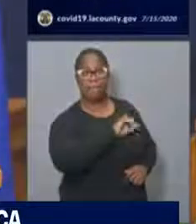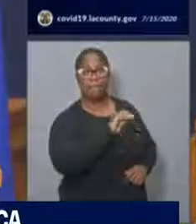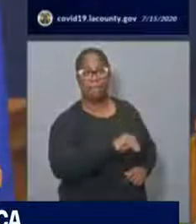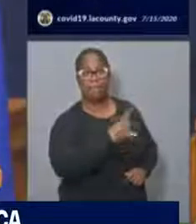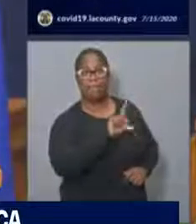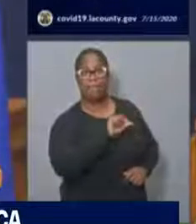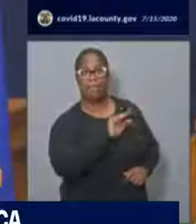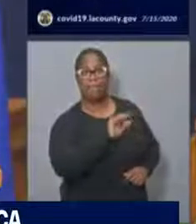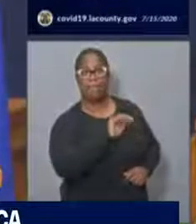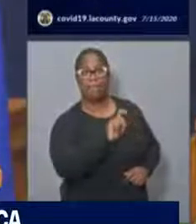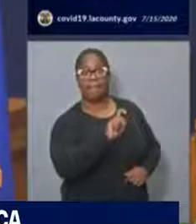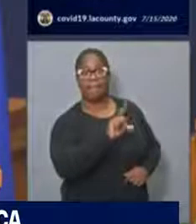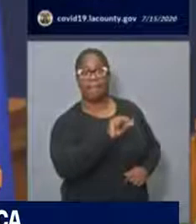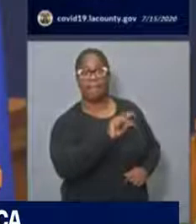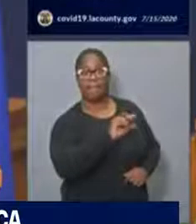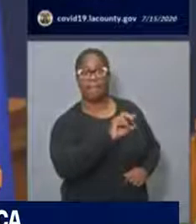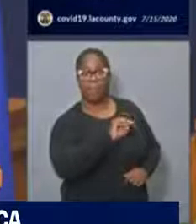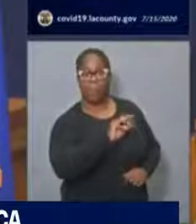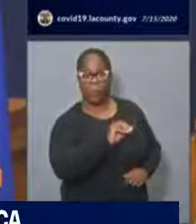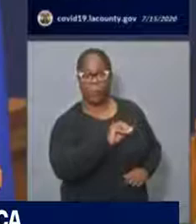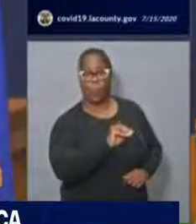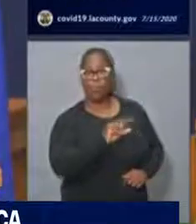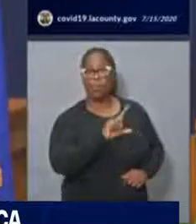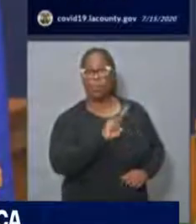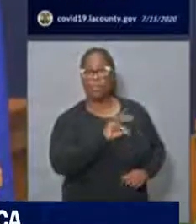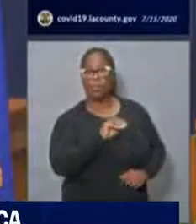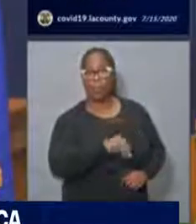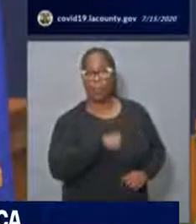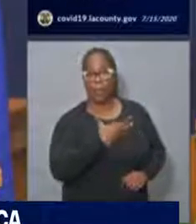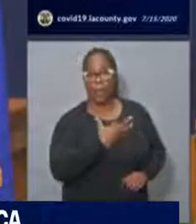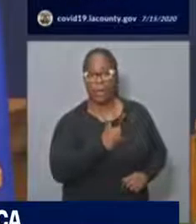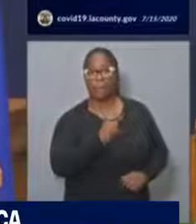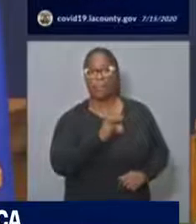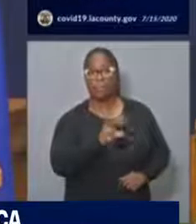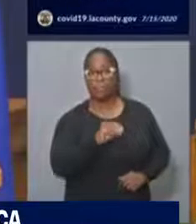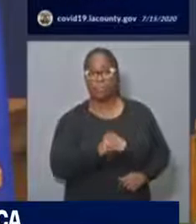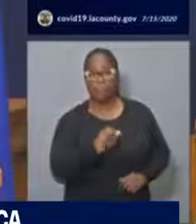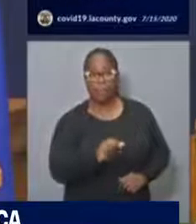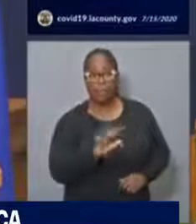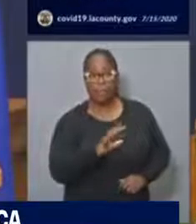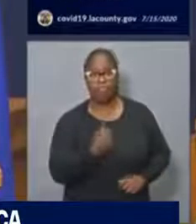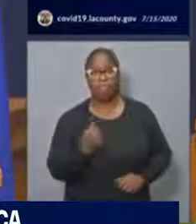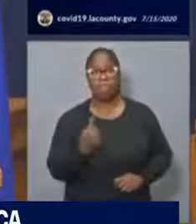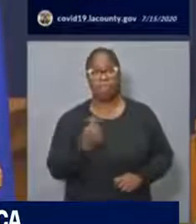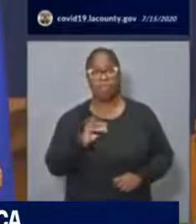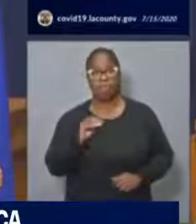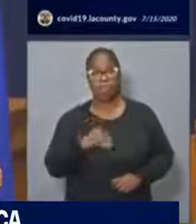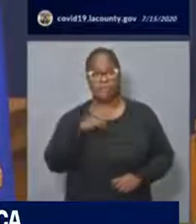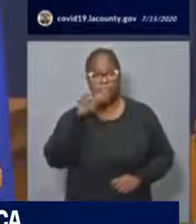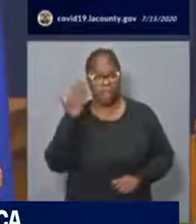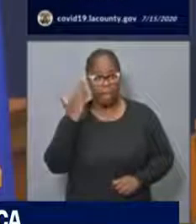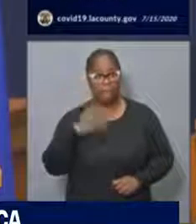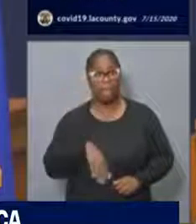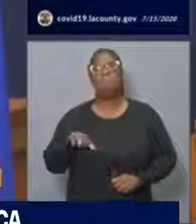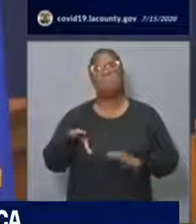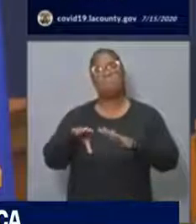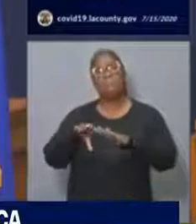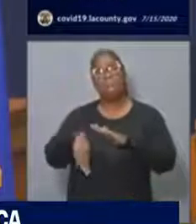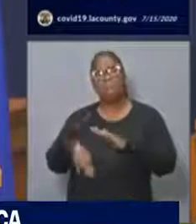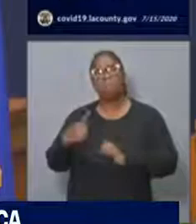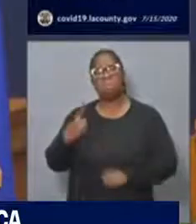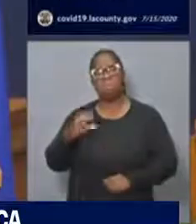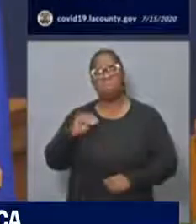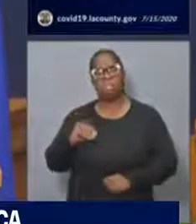Latinx, Latino, 26% are white, 16% are Asian, 11% are Black, and less